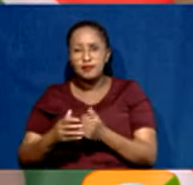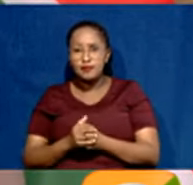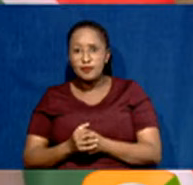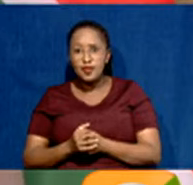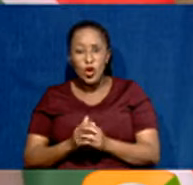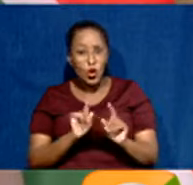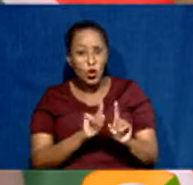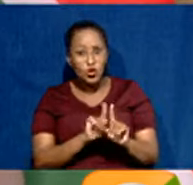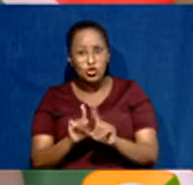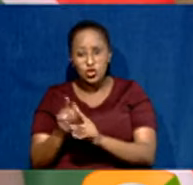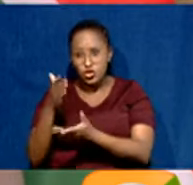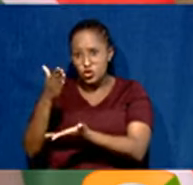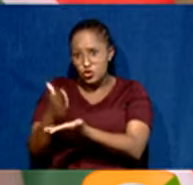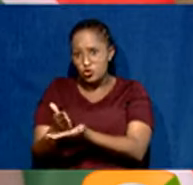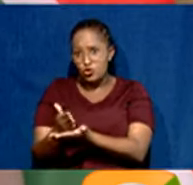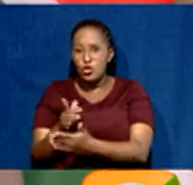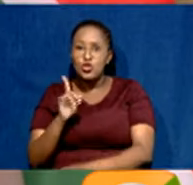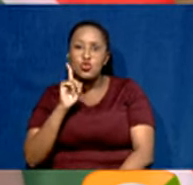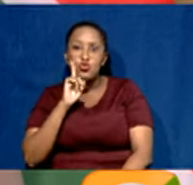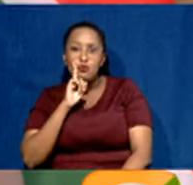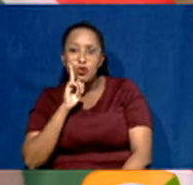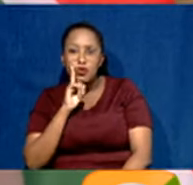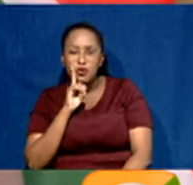it is also true that tomorrow,